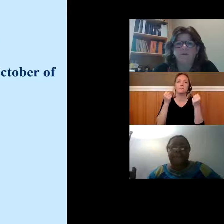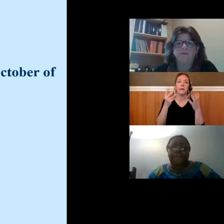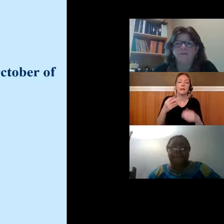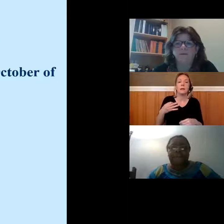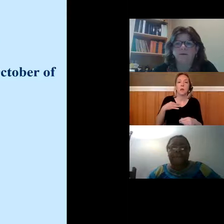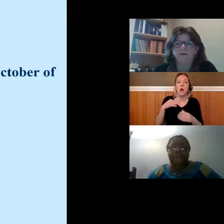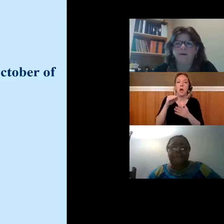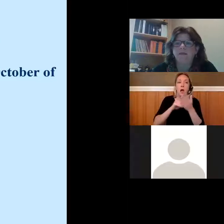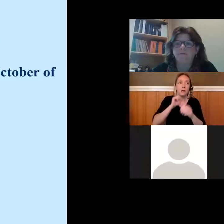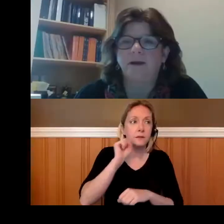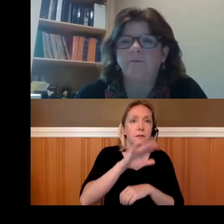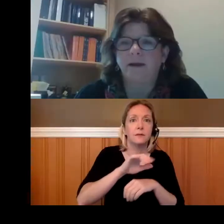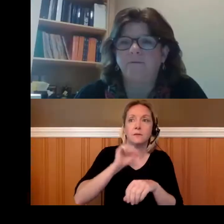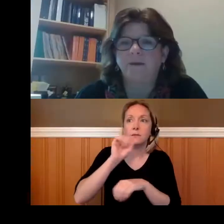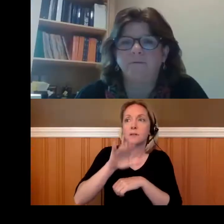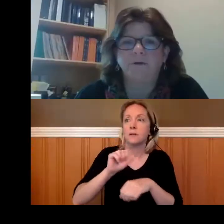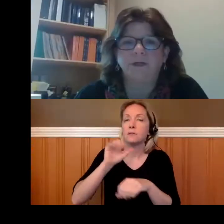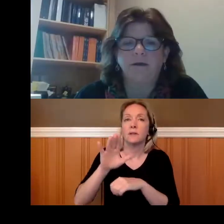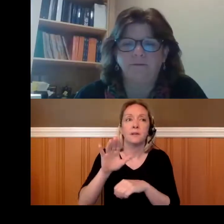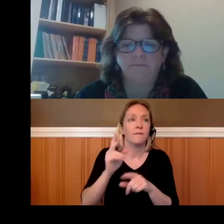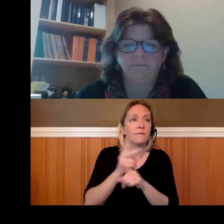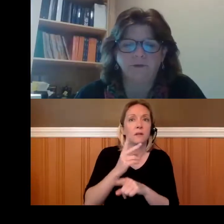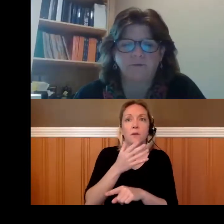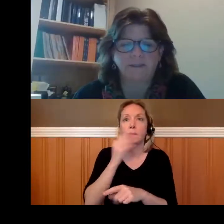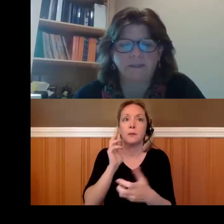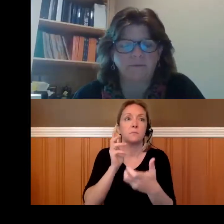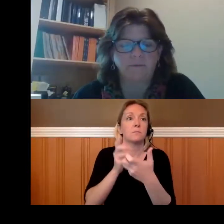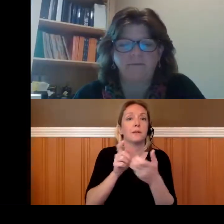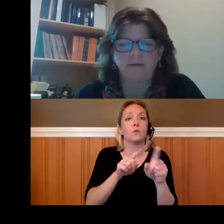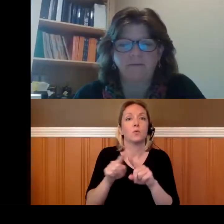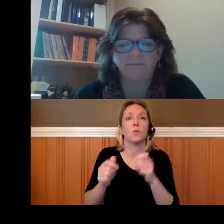provider to find the right fit for your child for services that would be available.